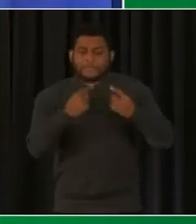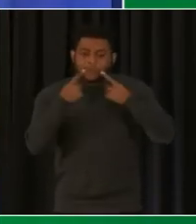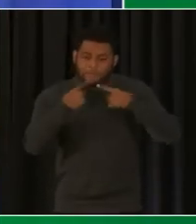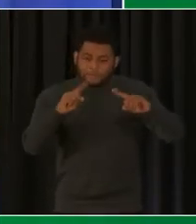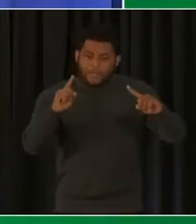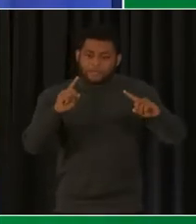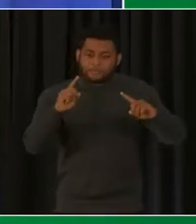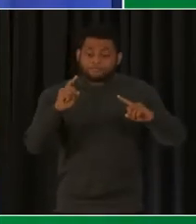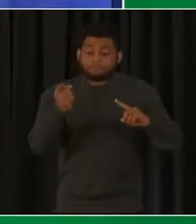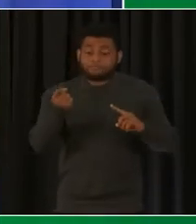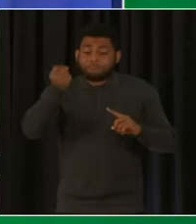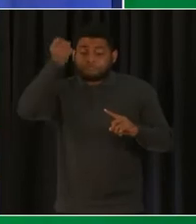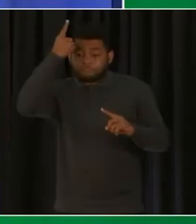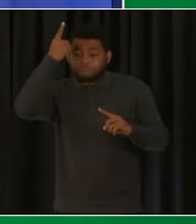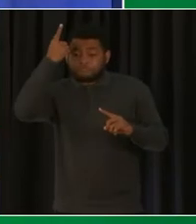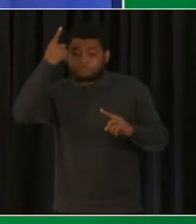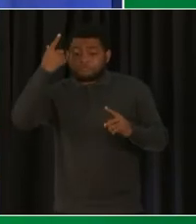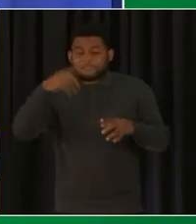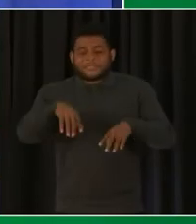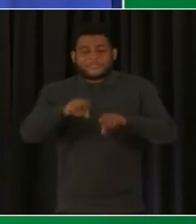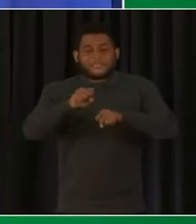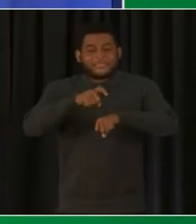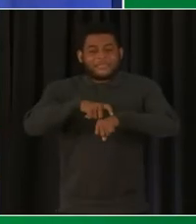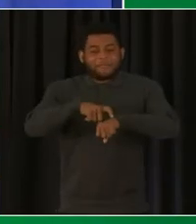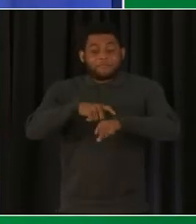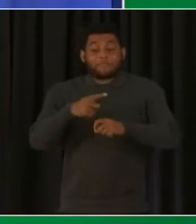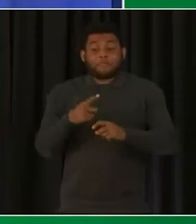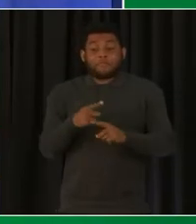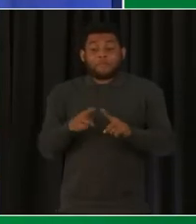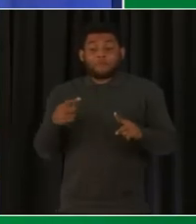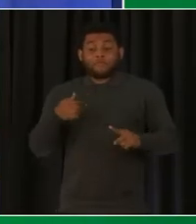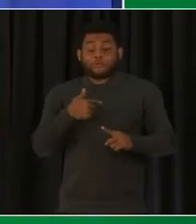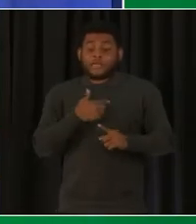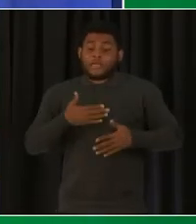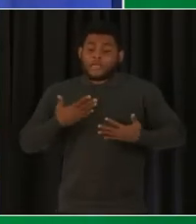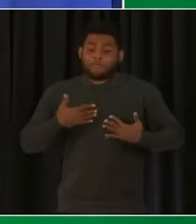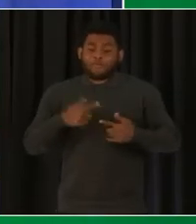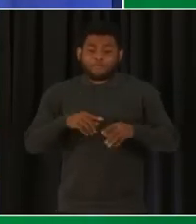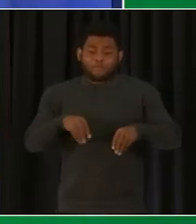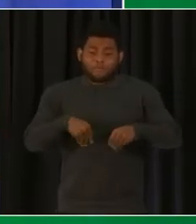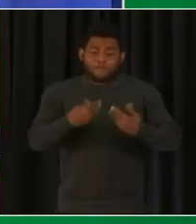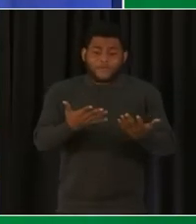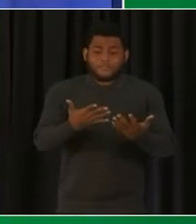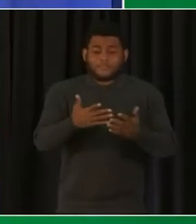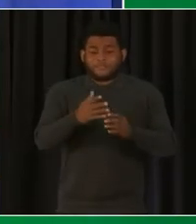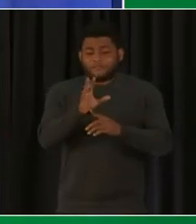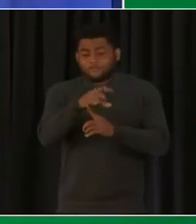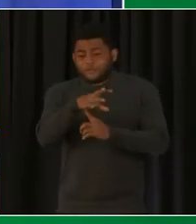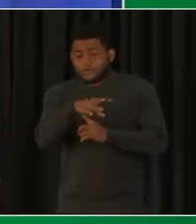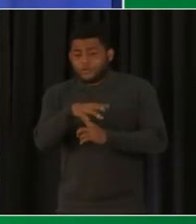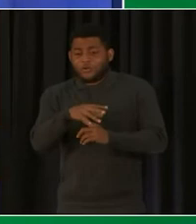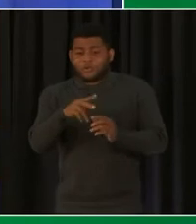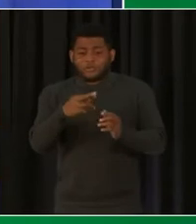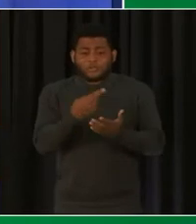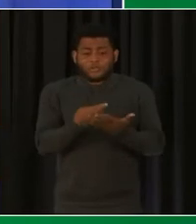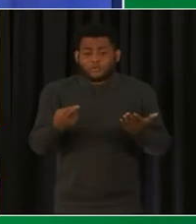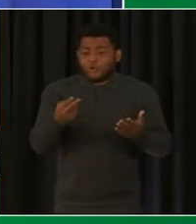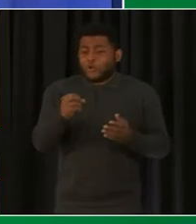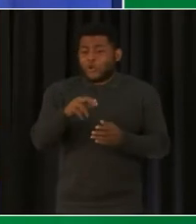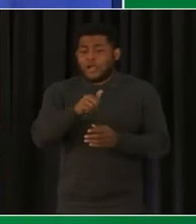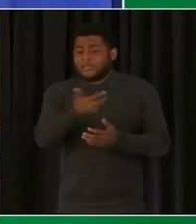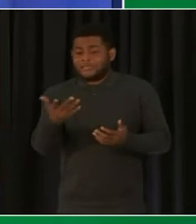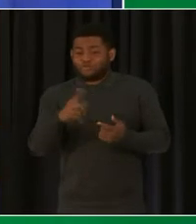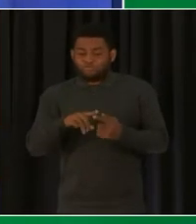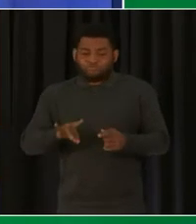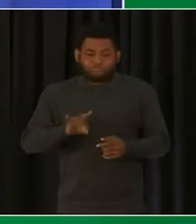it took a bit. And so we are happy to continue to provide resources, videos, other tips and tools, and our